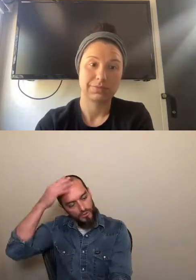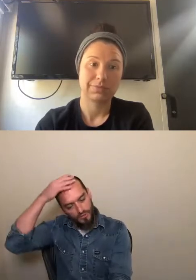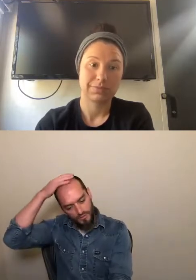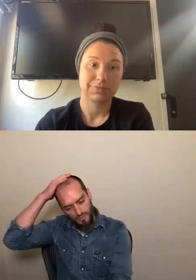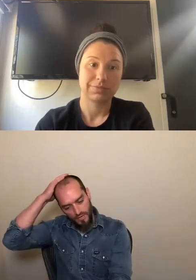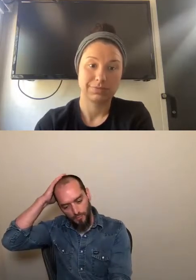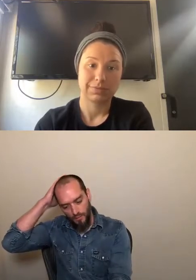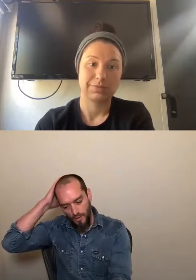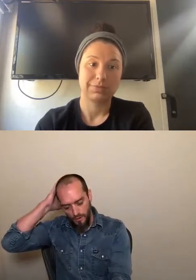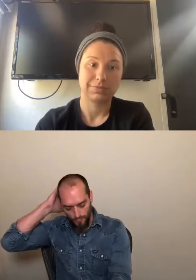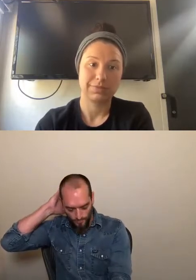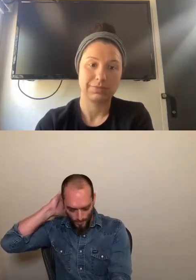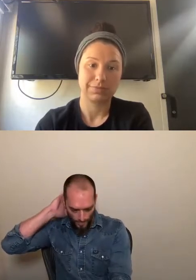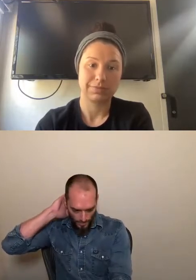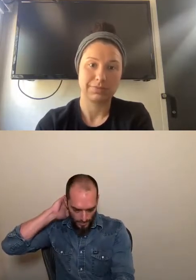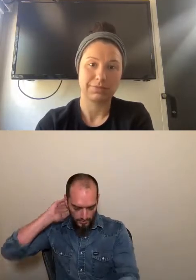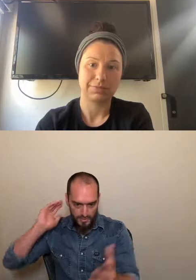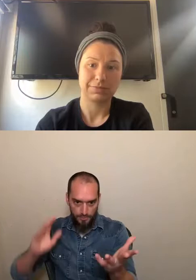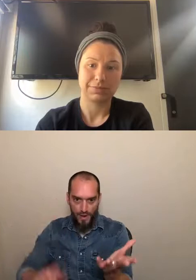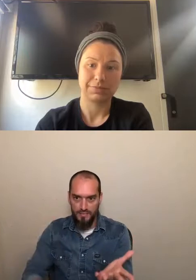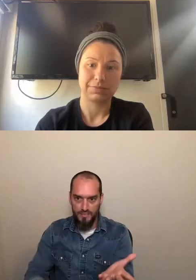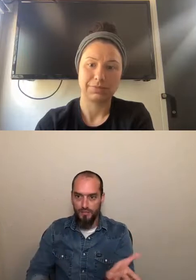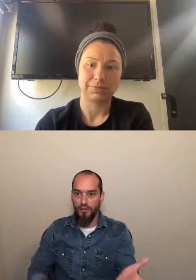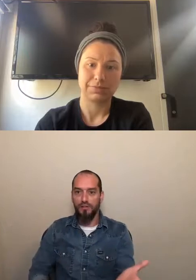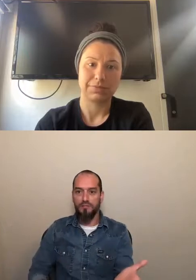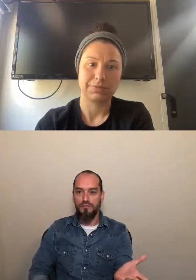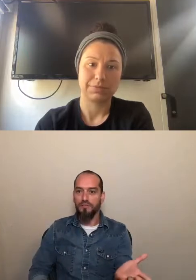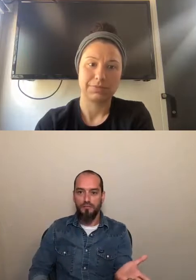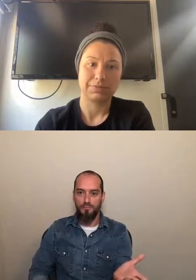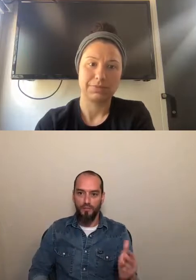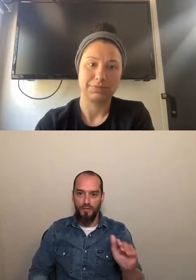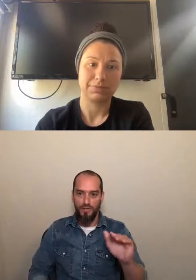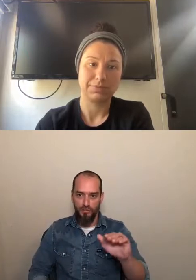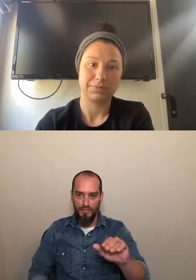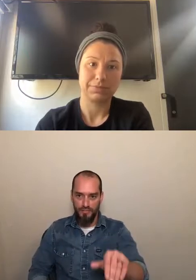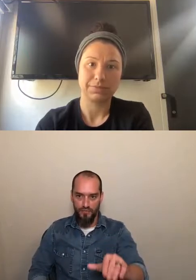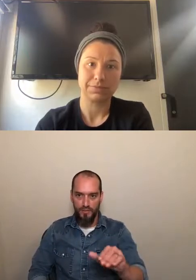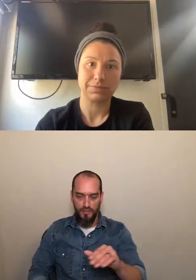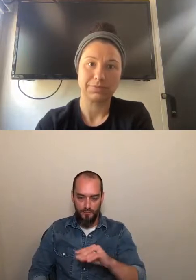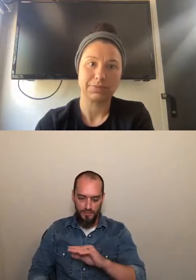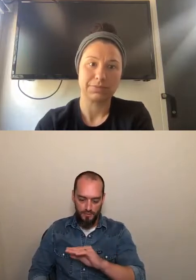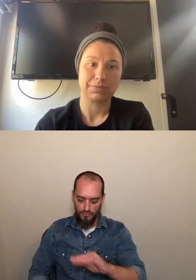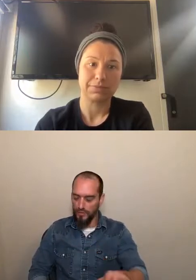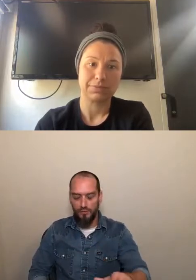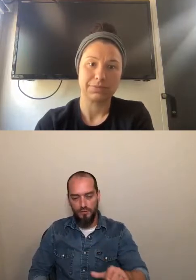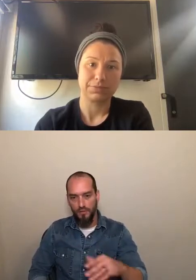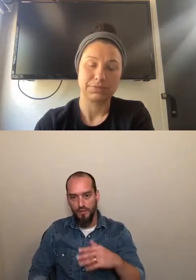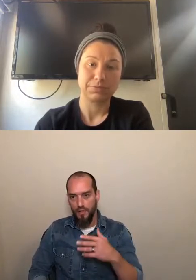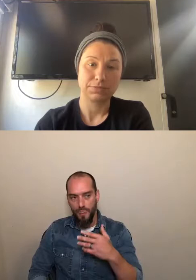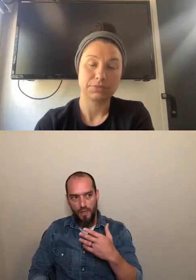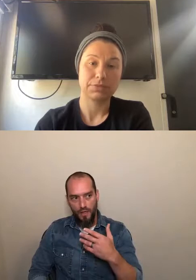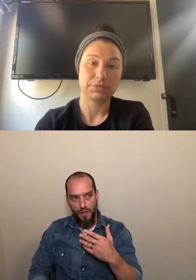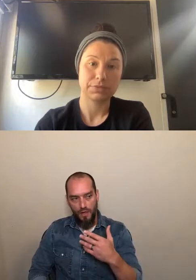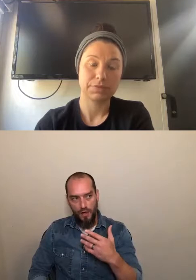I almost use this example. If a snake bites us, it hurts. But when it injects its venom, it can be fatal.